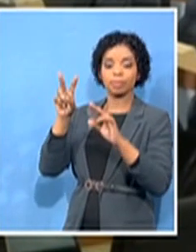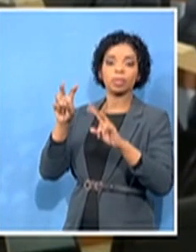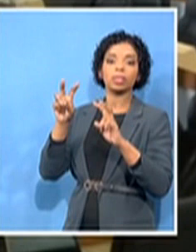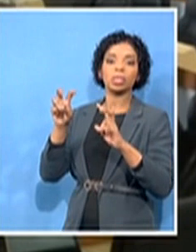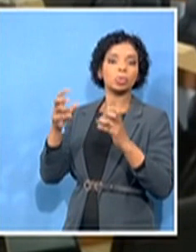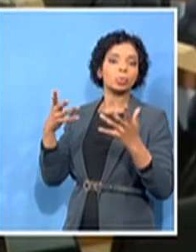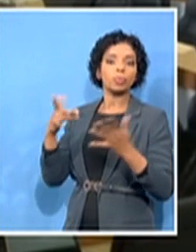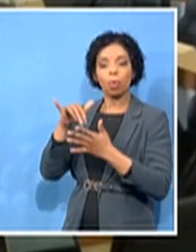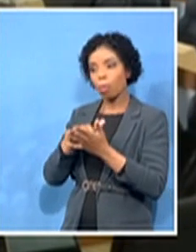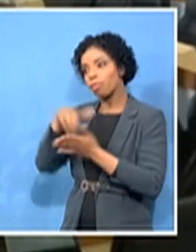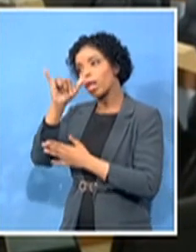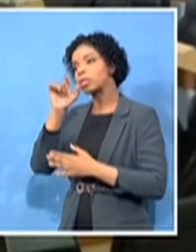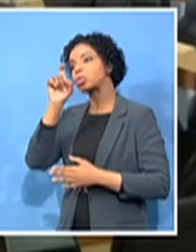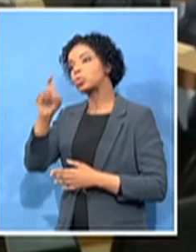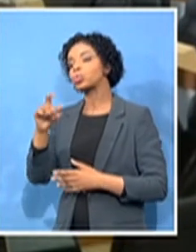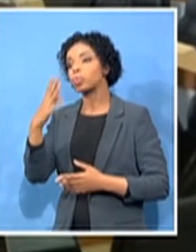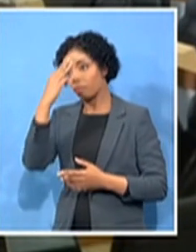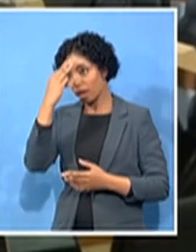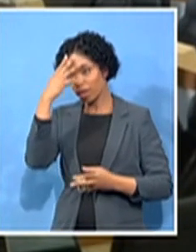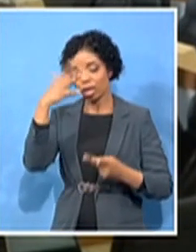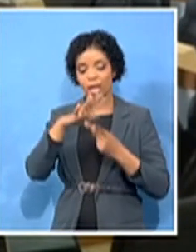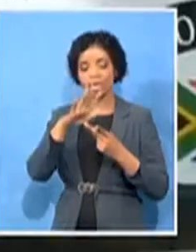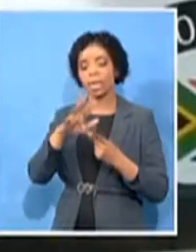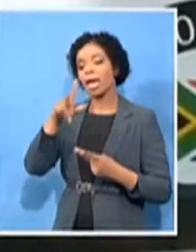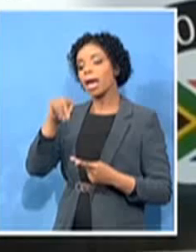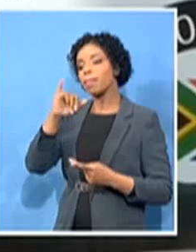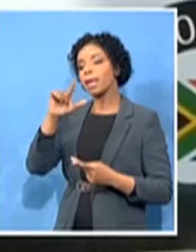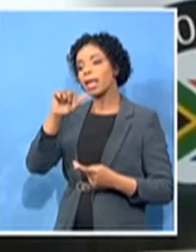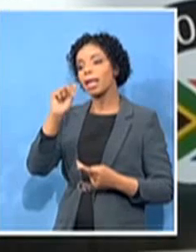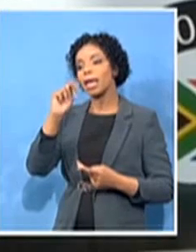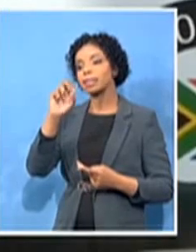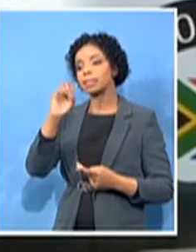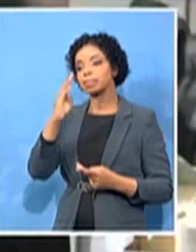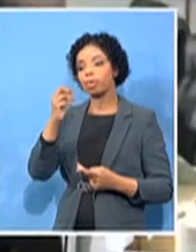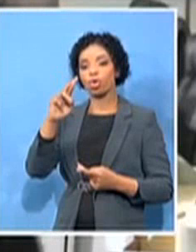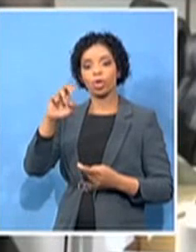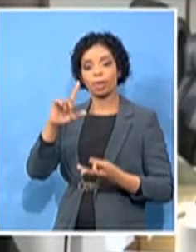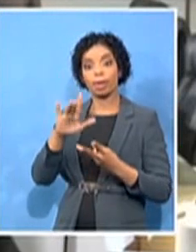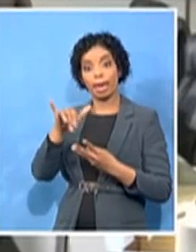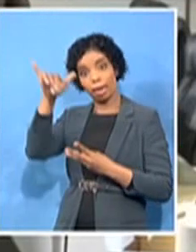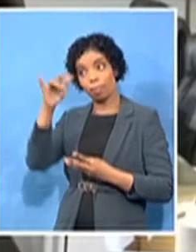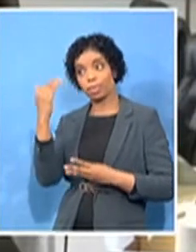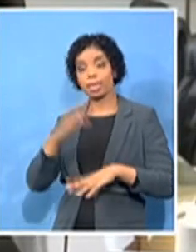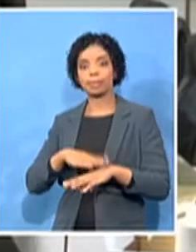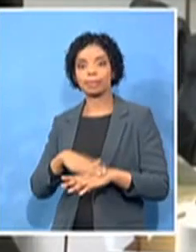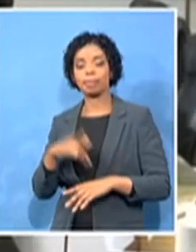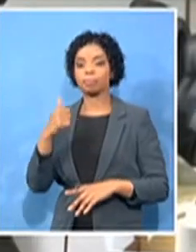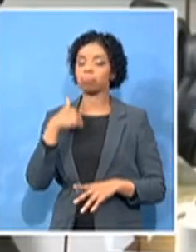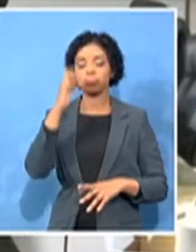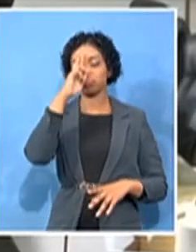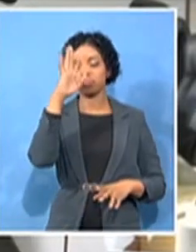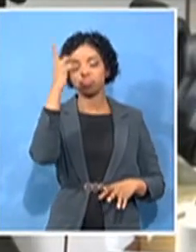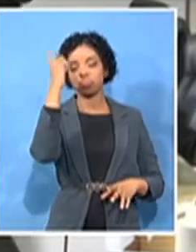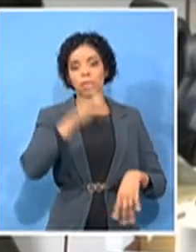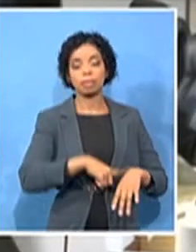airports in that speech? I do not have any recollection of that. So help me God. Former SAA Technical Procurement head Non-tsa-sa Me-mela